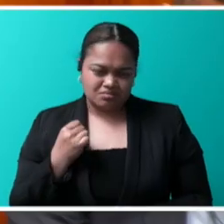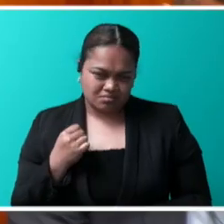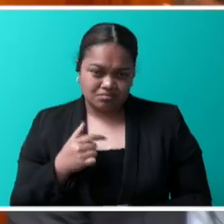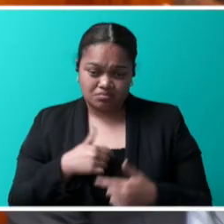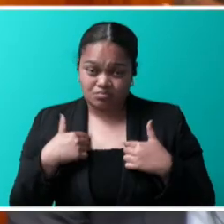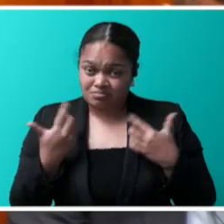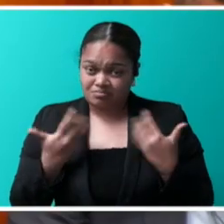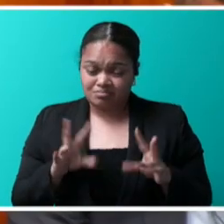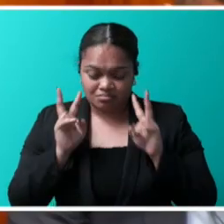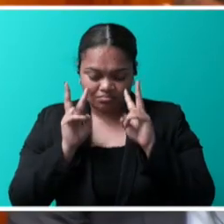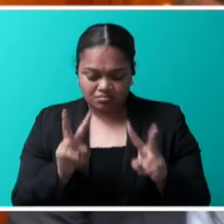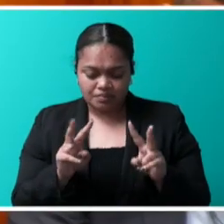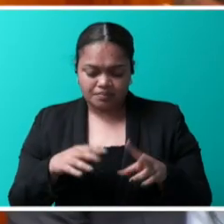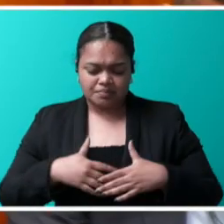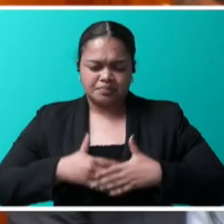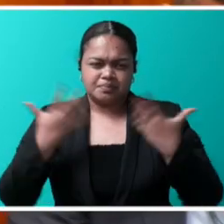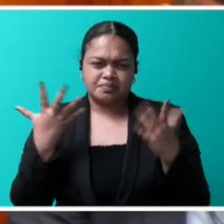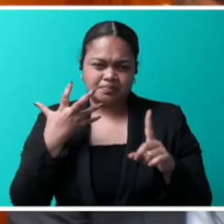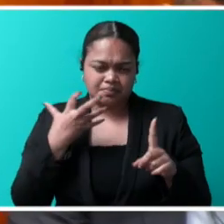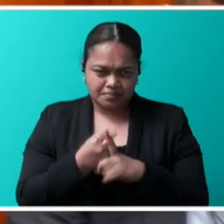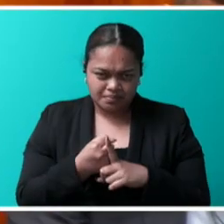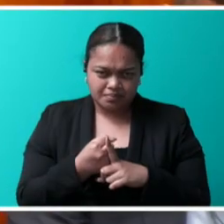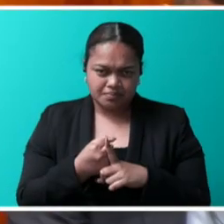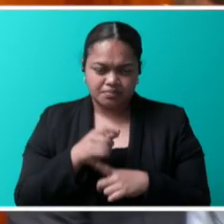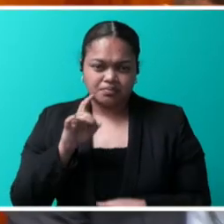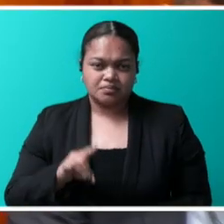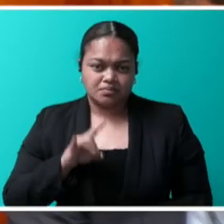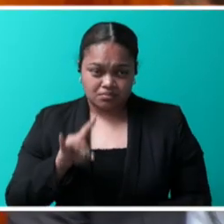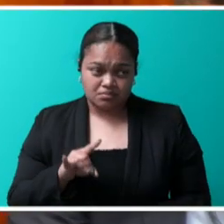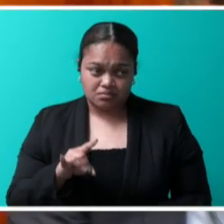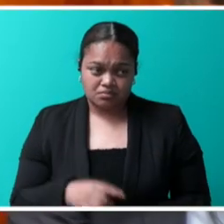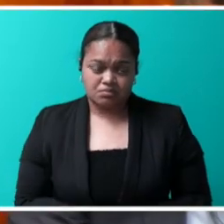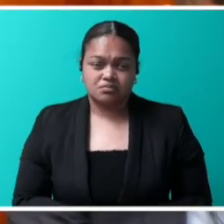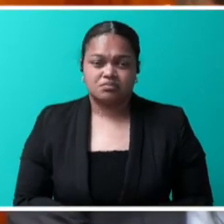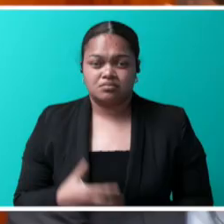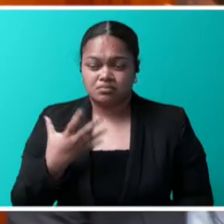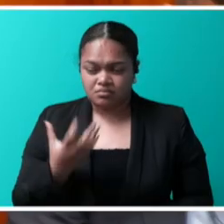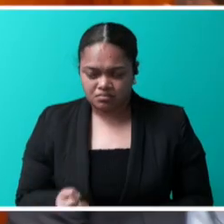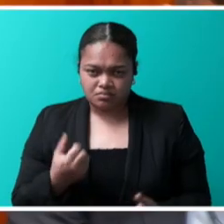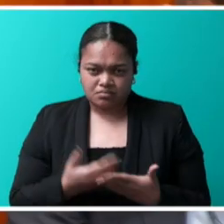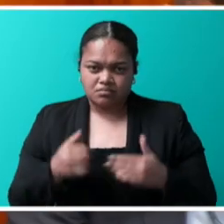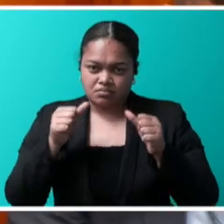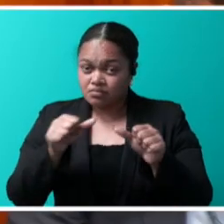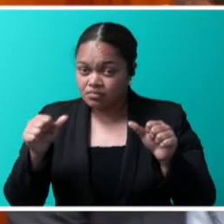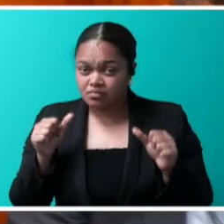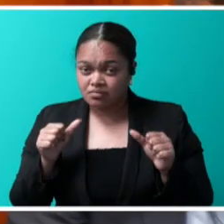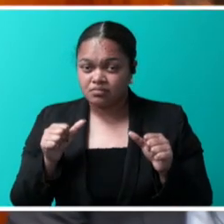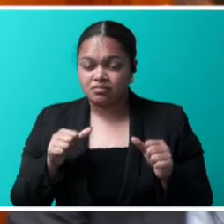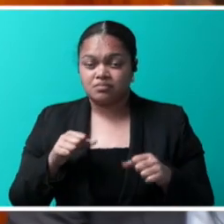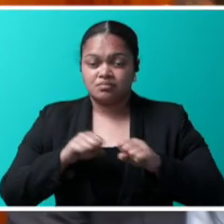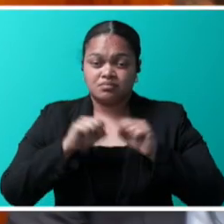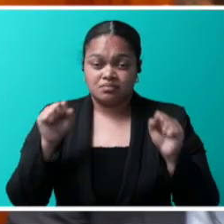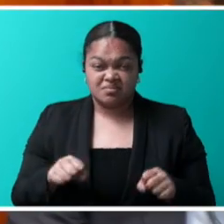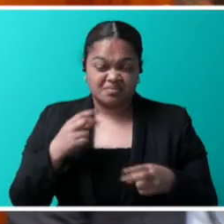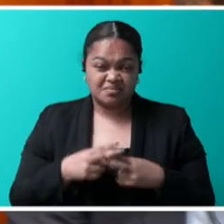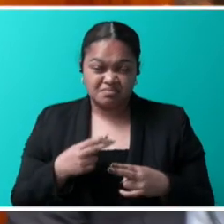witnessed the significant impacts of invasive pests can have on agricultural production system, farmers'